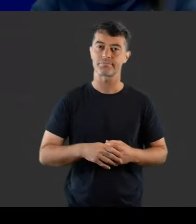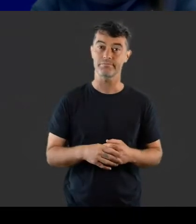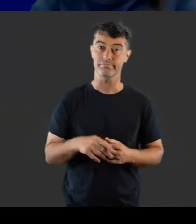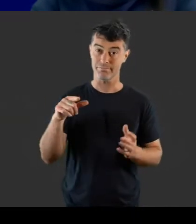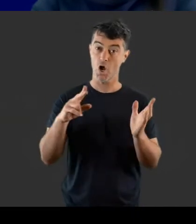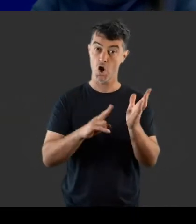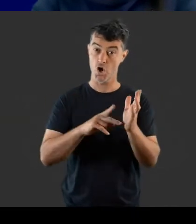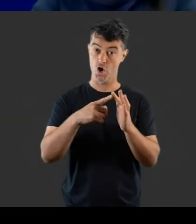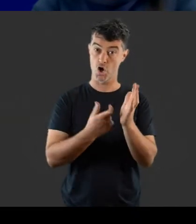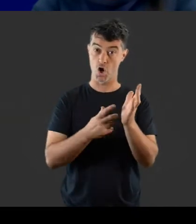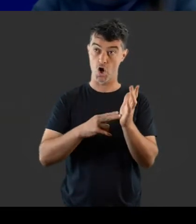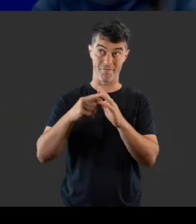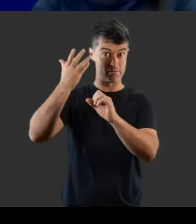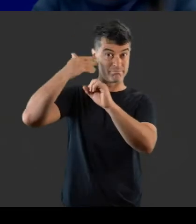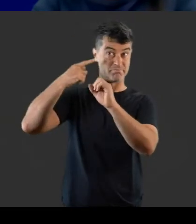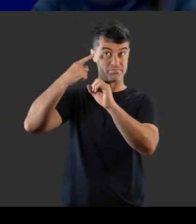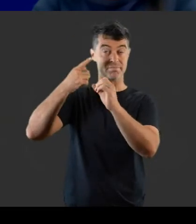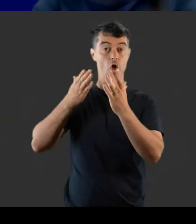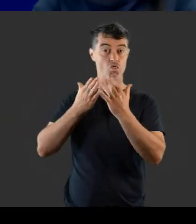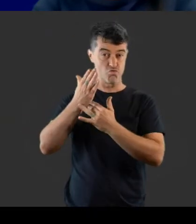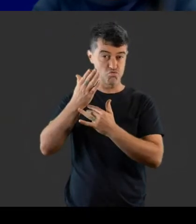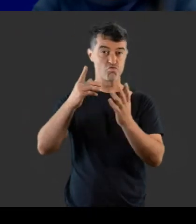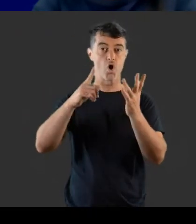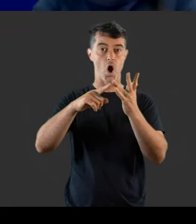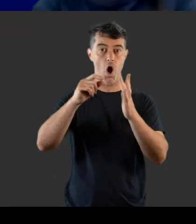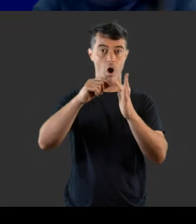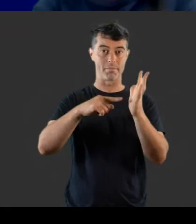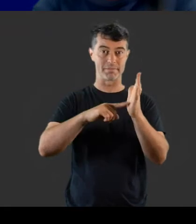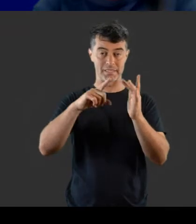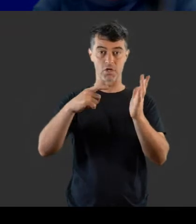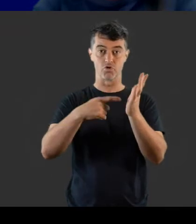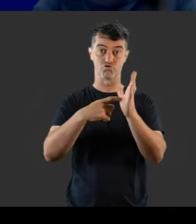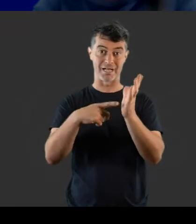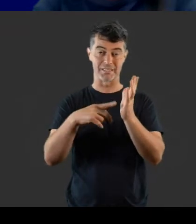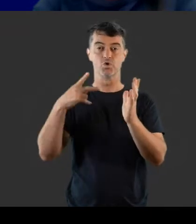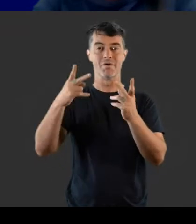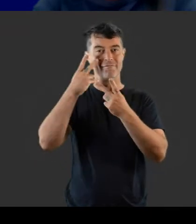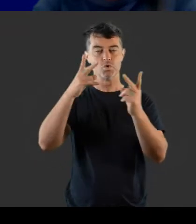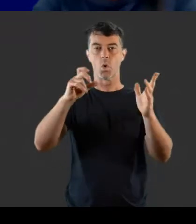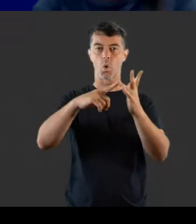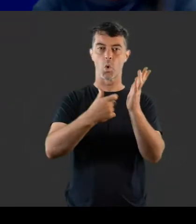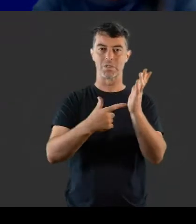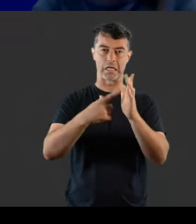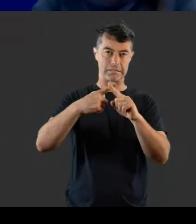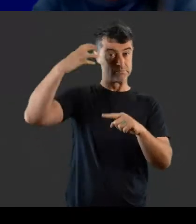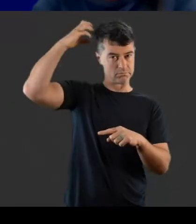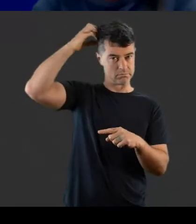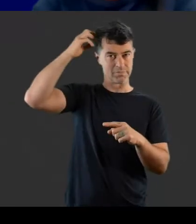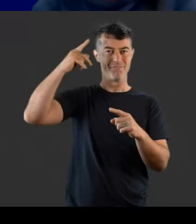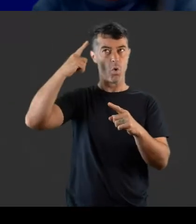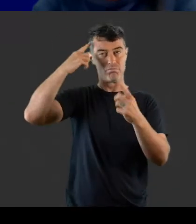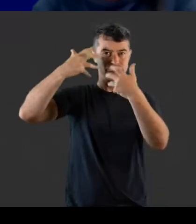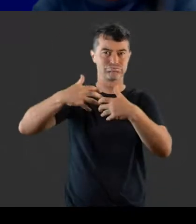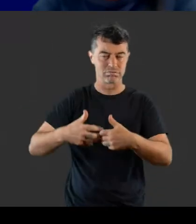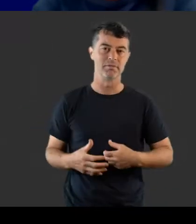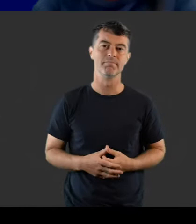The optic nerve carries visual information through the optic tract to the visual cortex for processing.